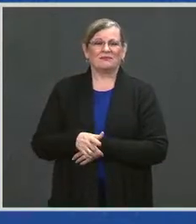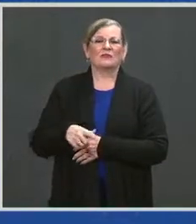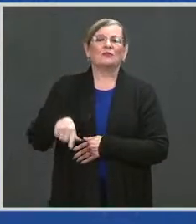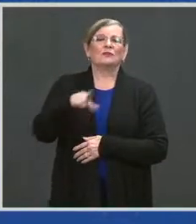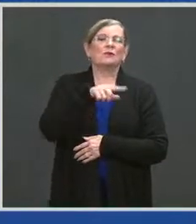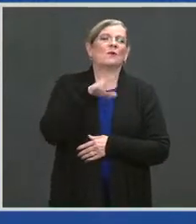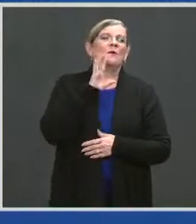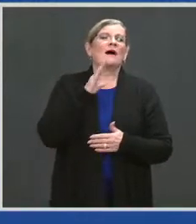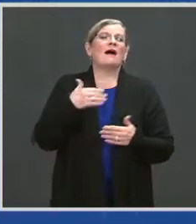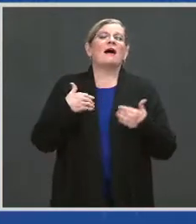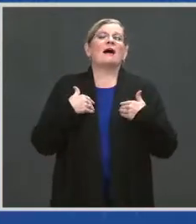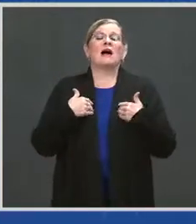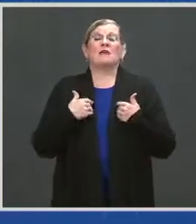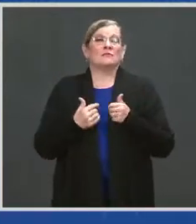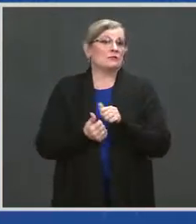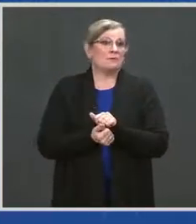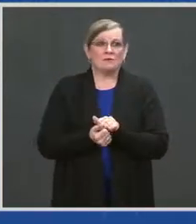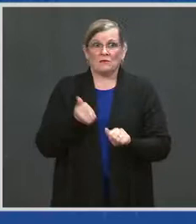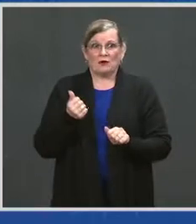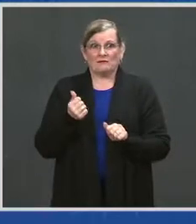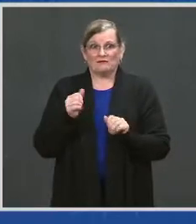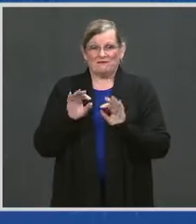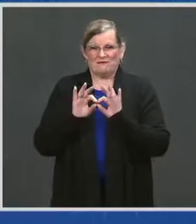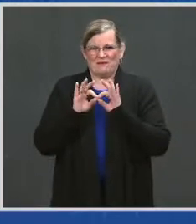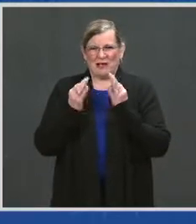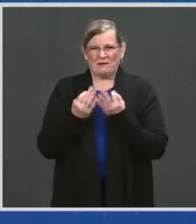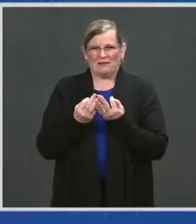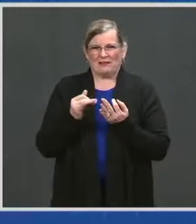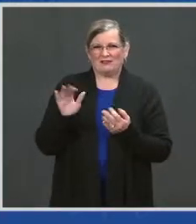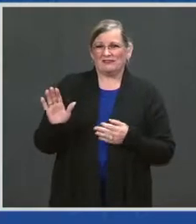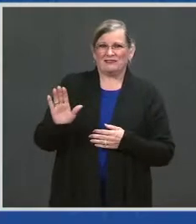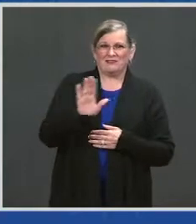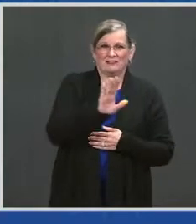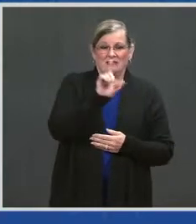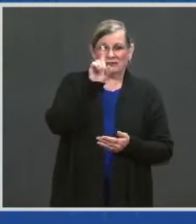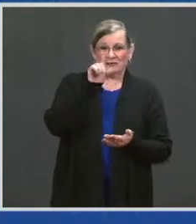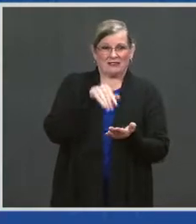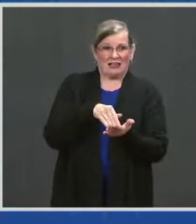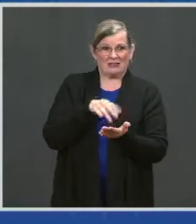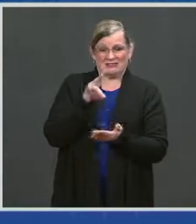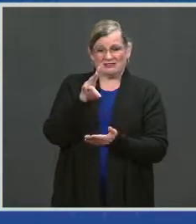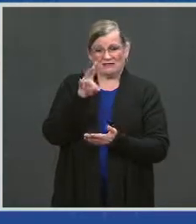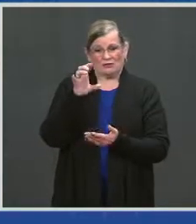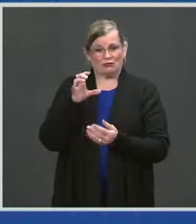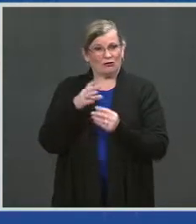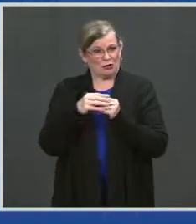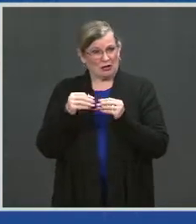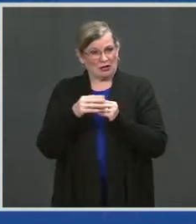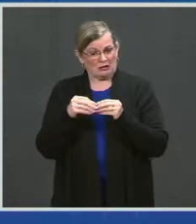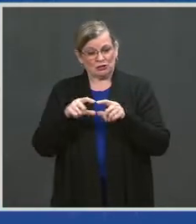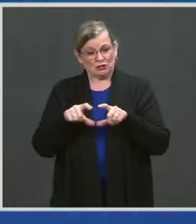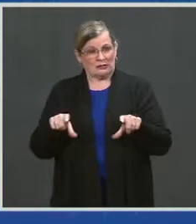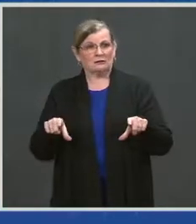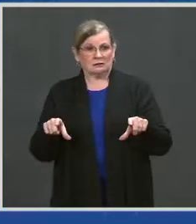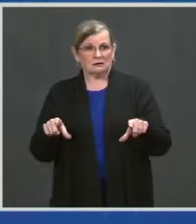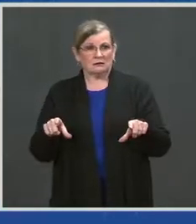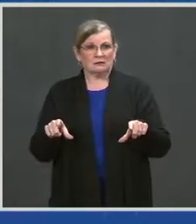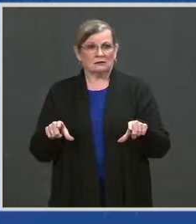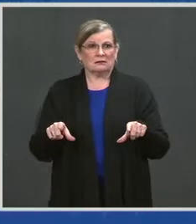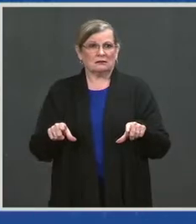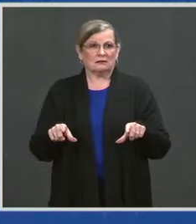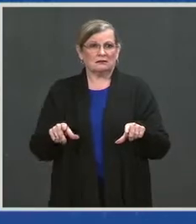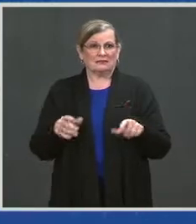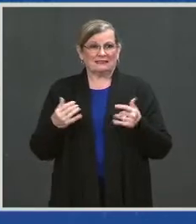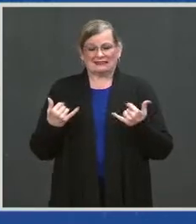rescue check. Funds are on their way to local communities to put educators, healthcare workers, home